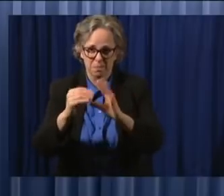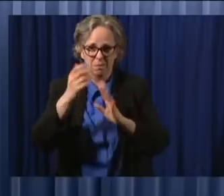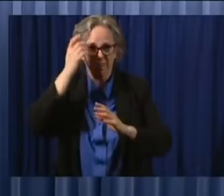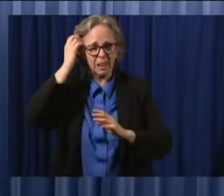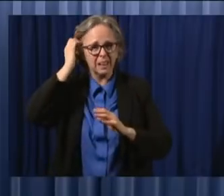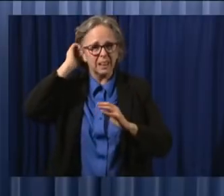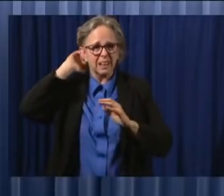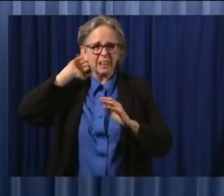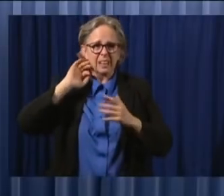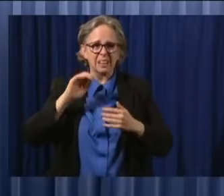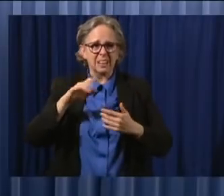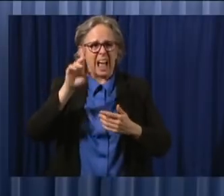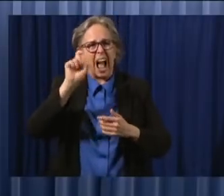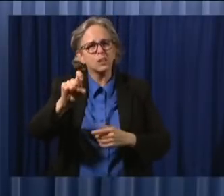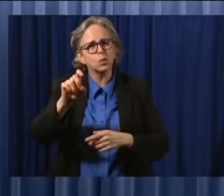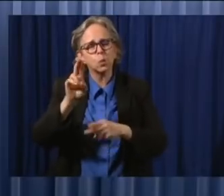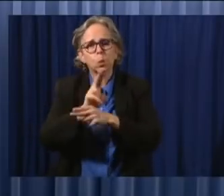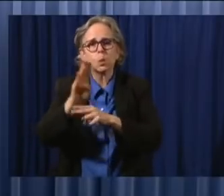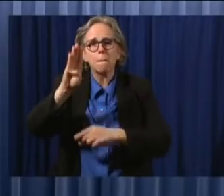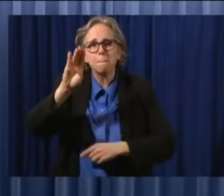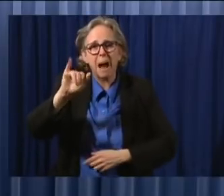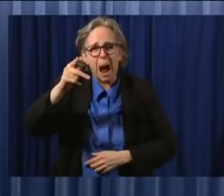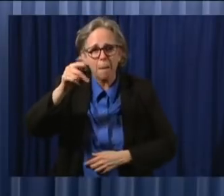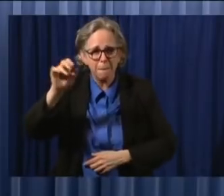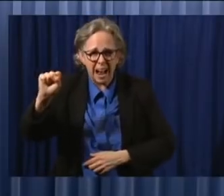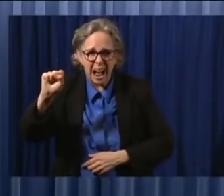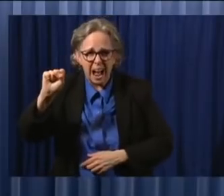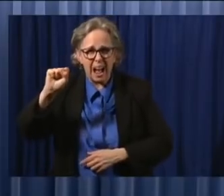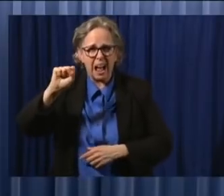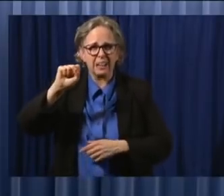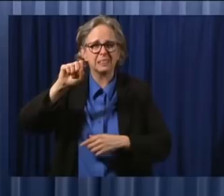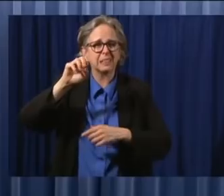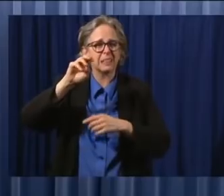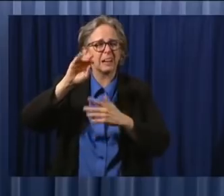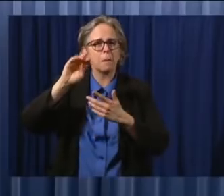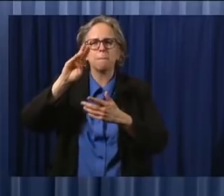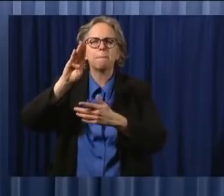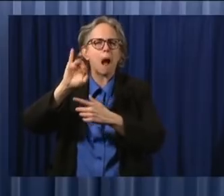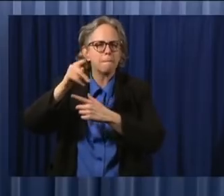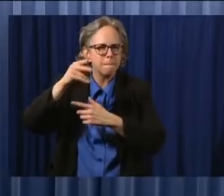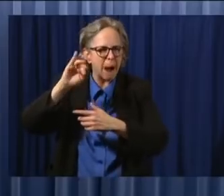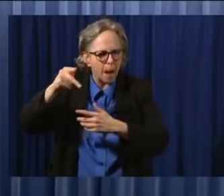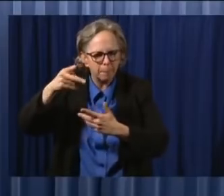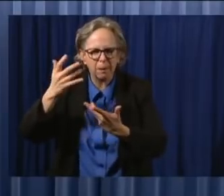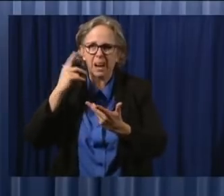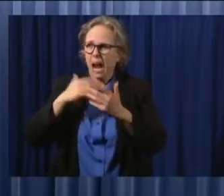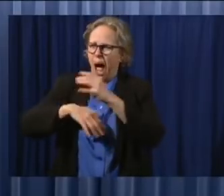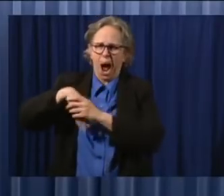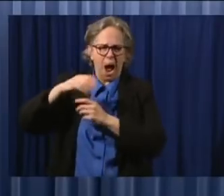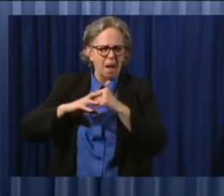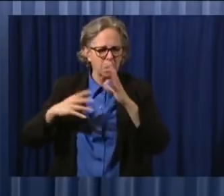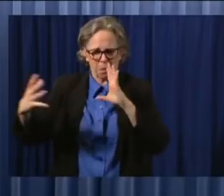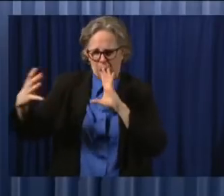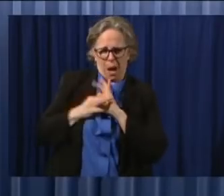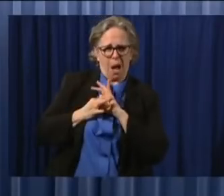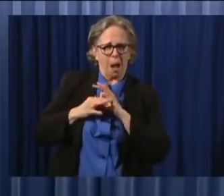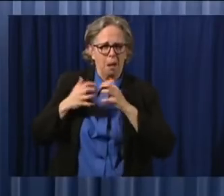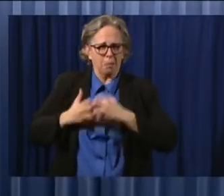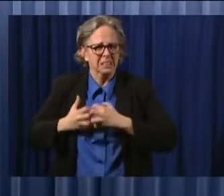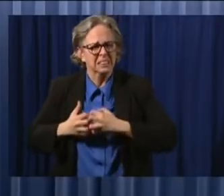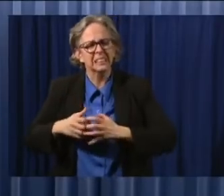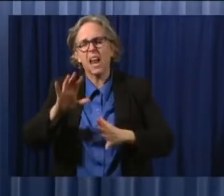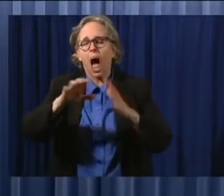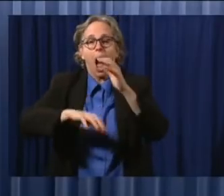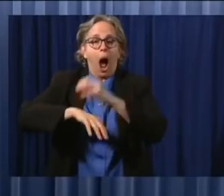exchanges air. Neither of them are very comfortable. Both of them were life-saving,